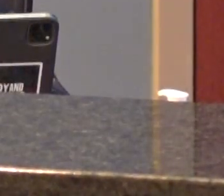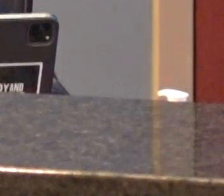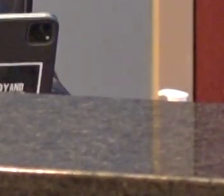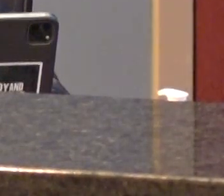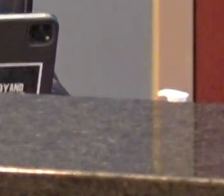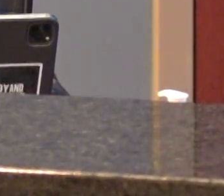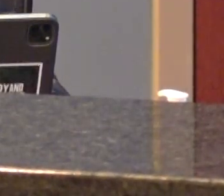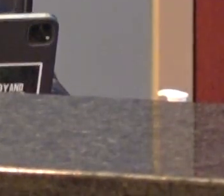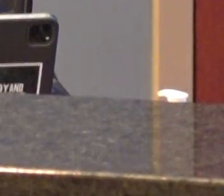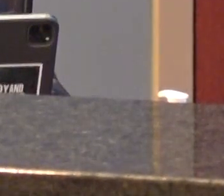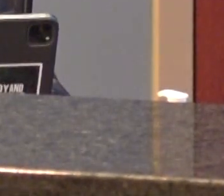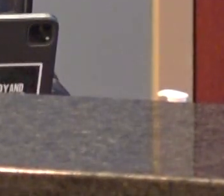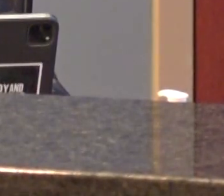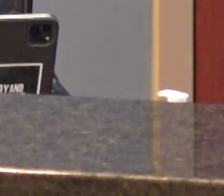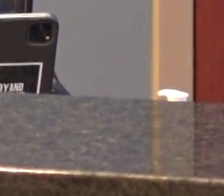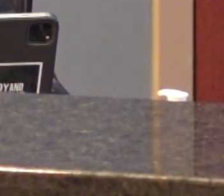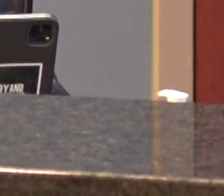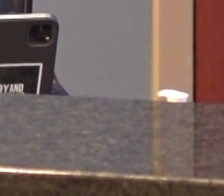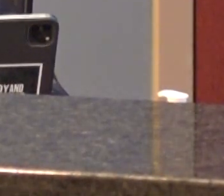but